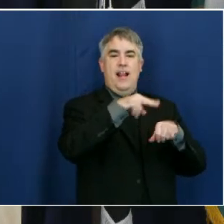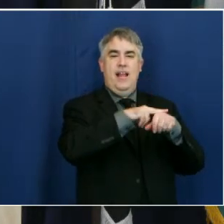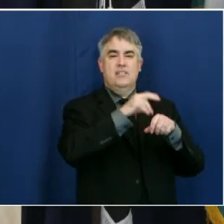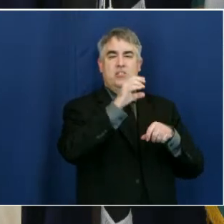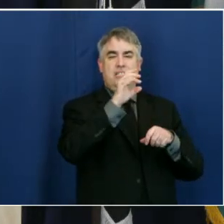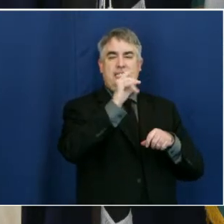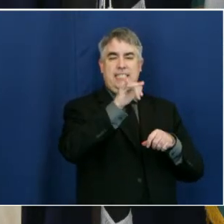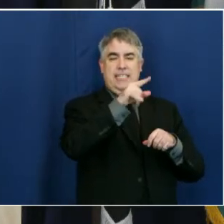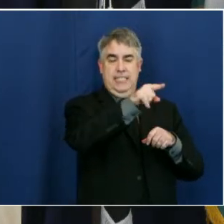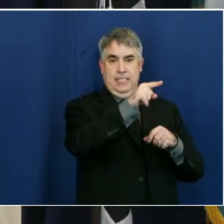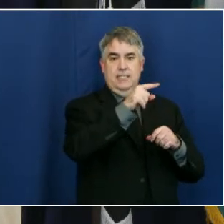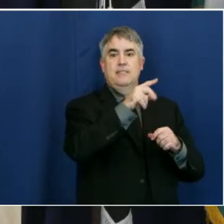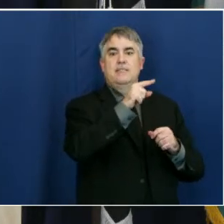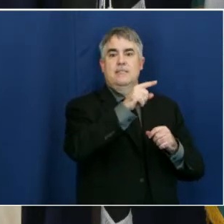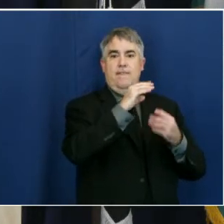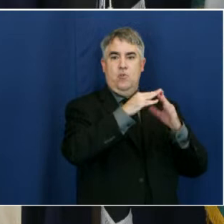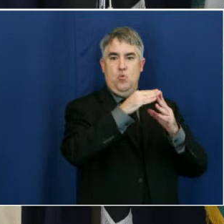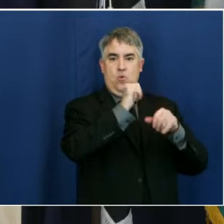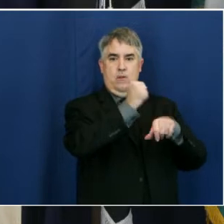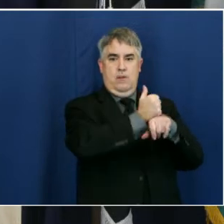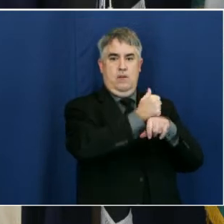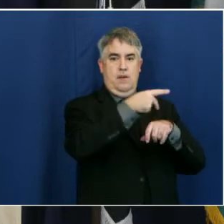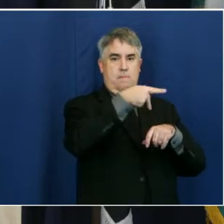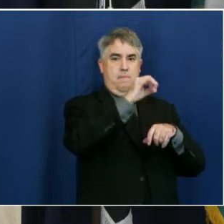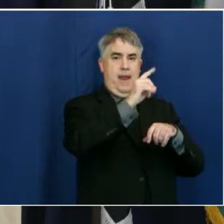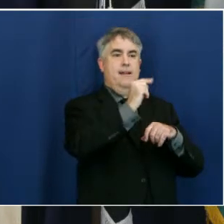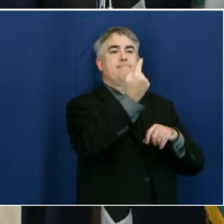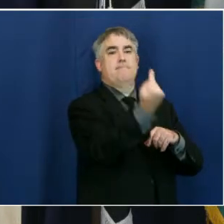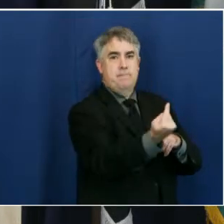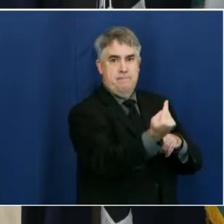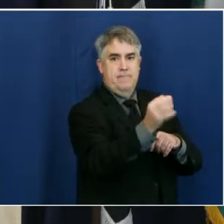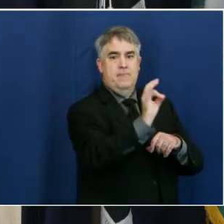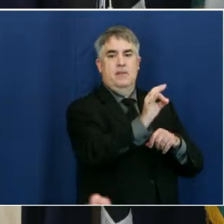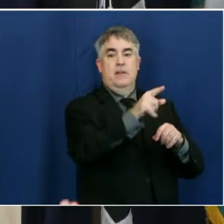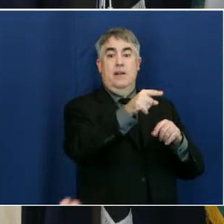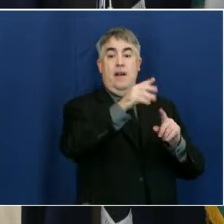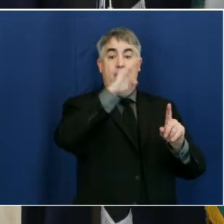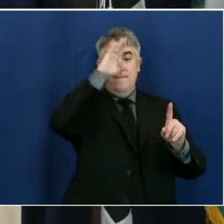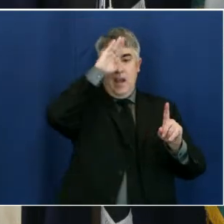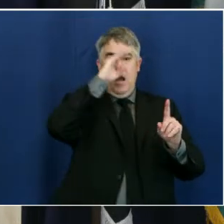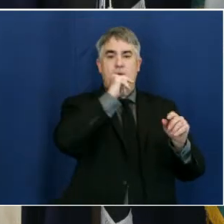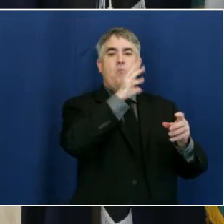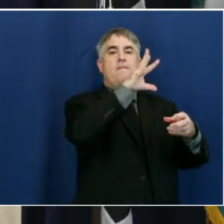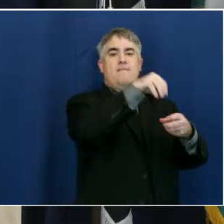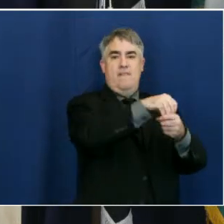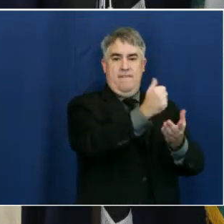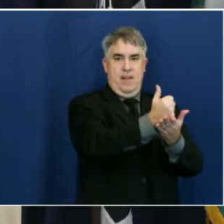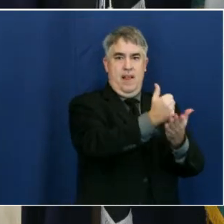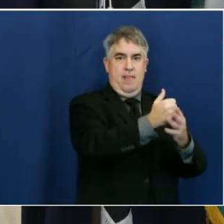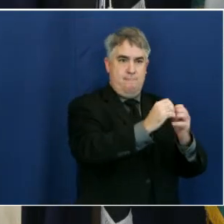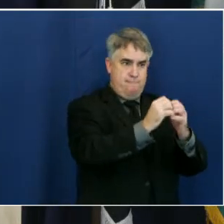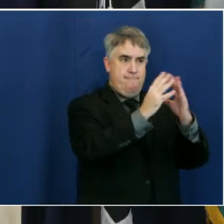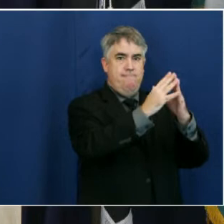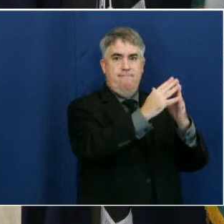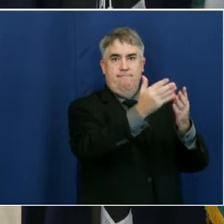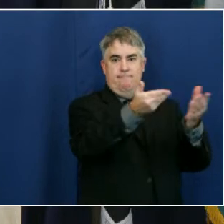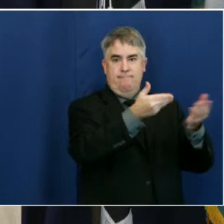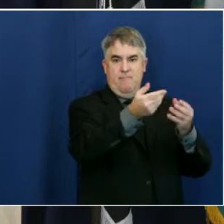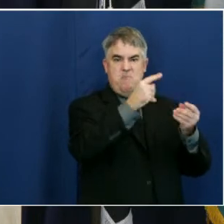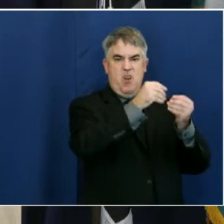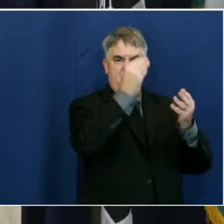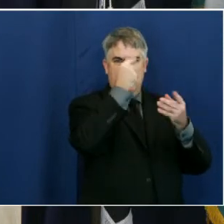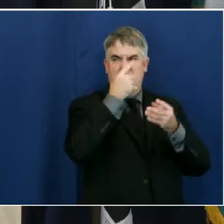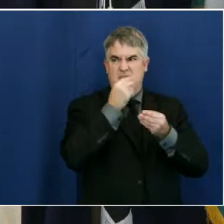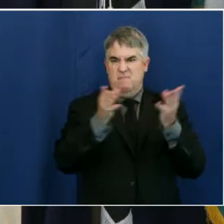next pod. Also, the fire department will be part of this work. More information will be forthcoming on this. Phase one is